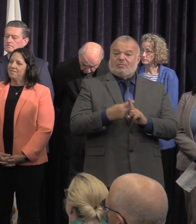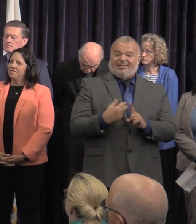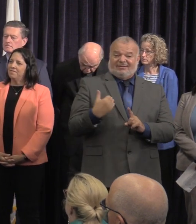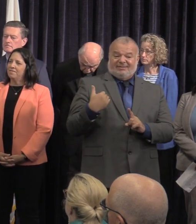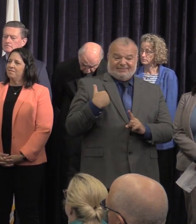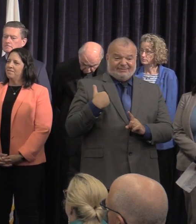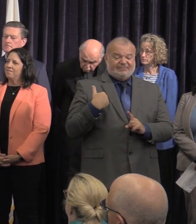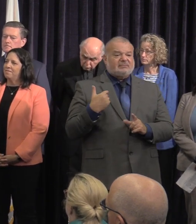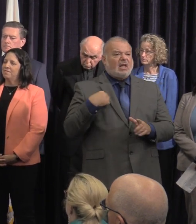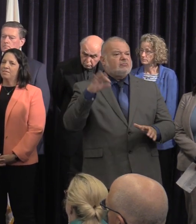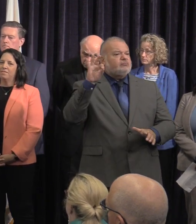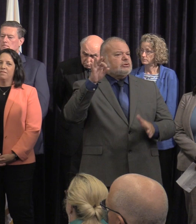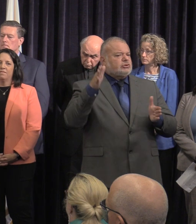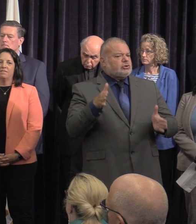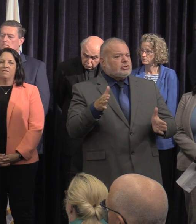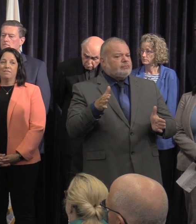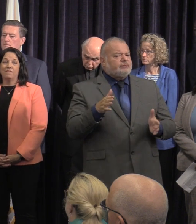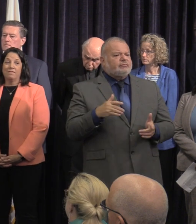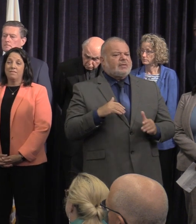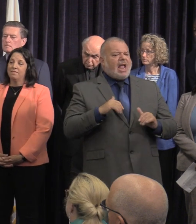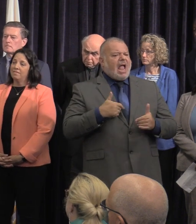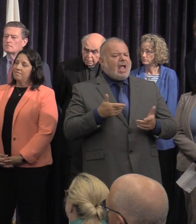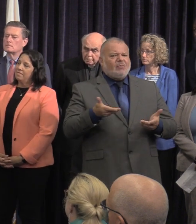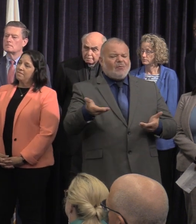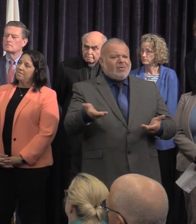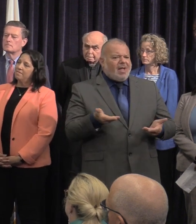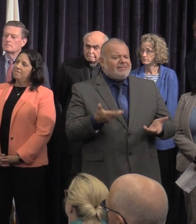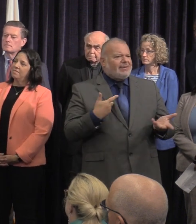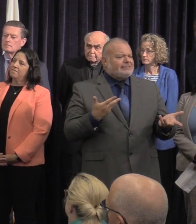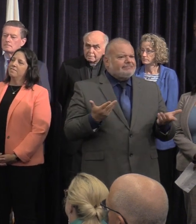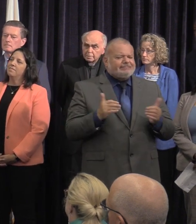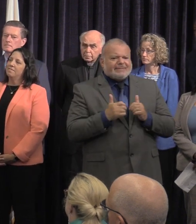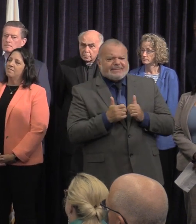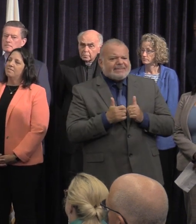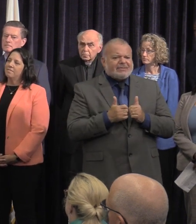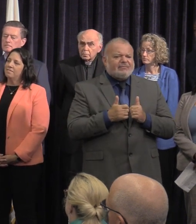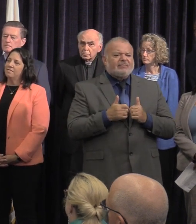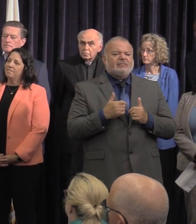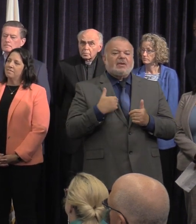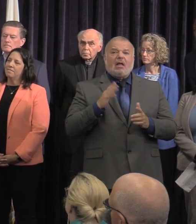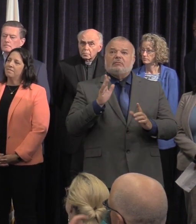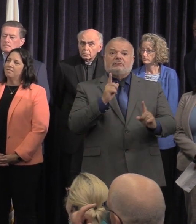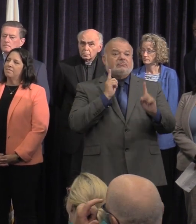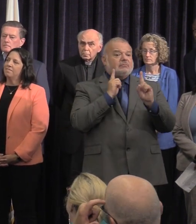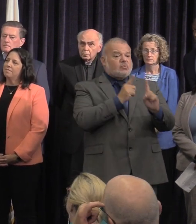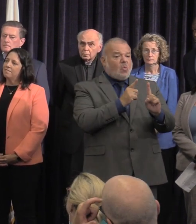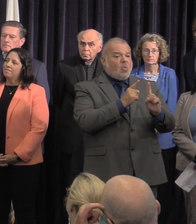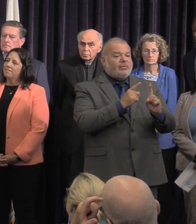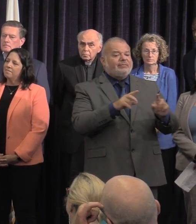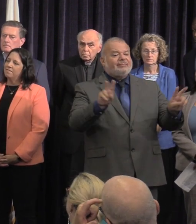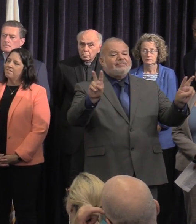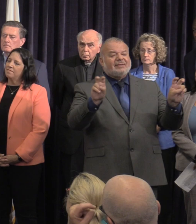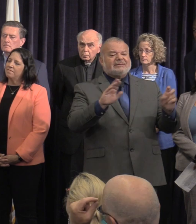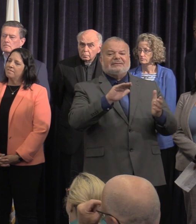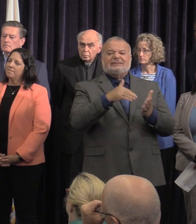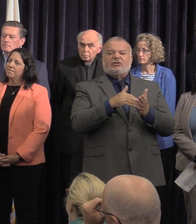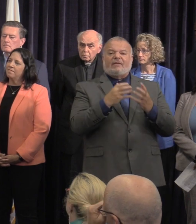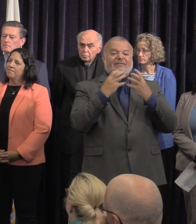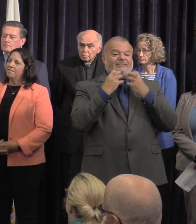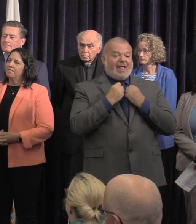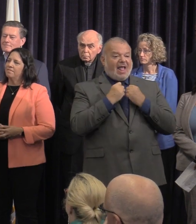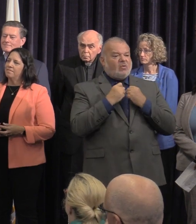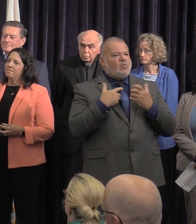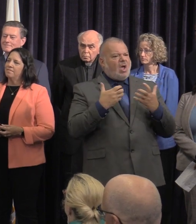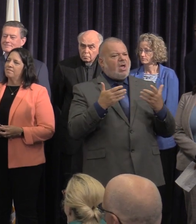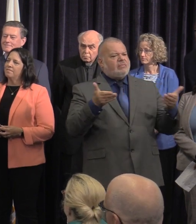just crafted a new mission statement and decided that being welcoming was one of our core values. So that seemed like a good thing